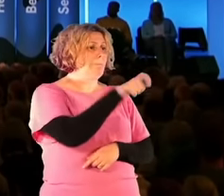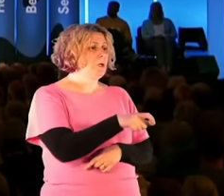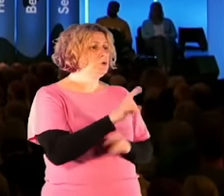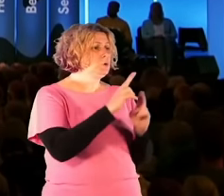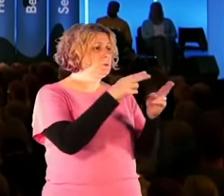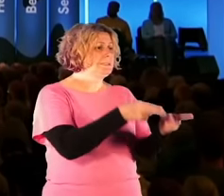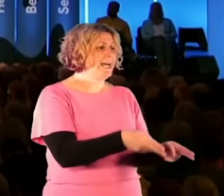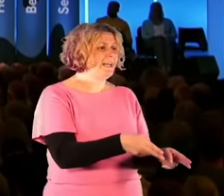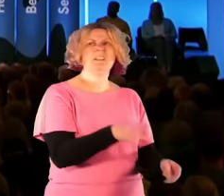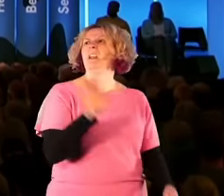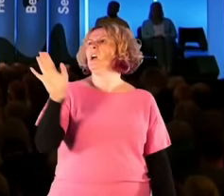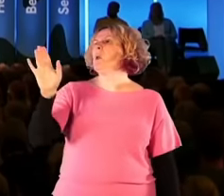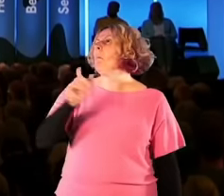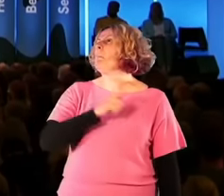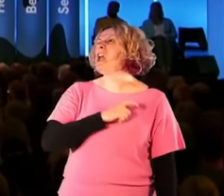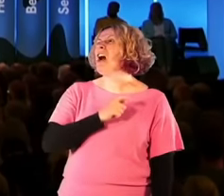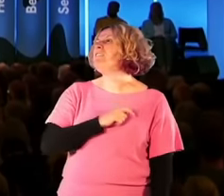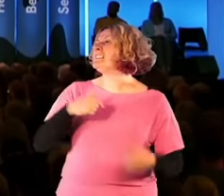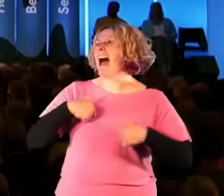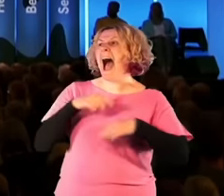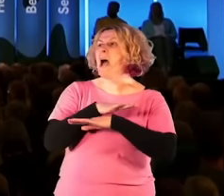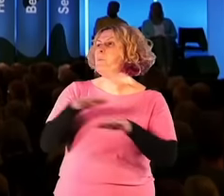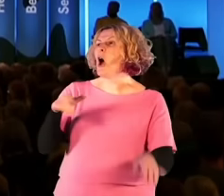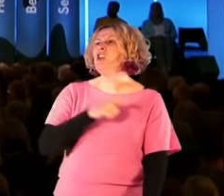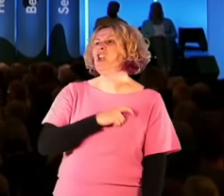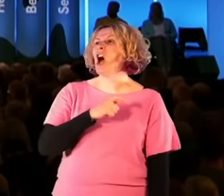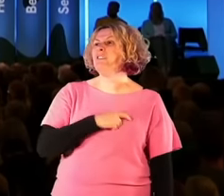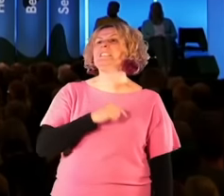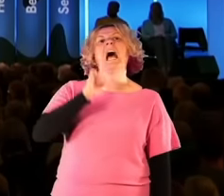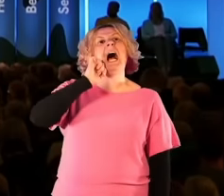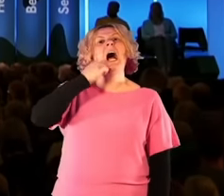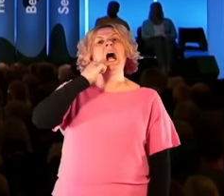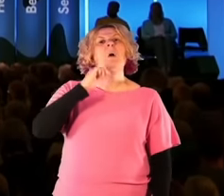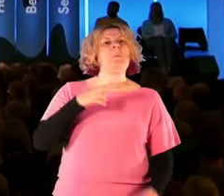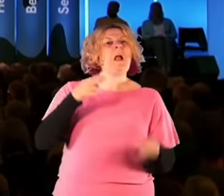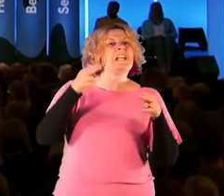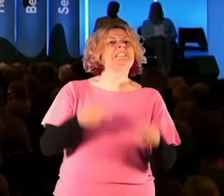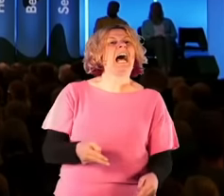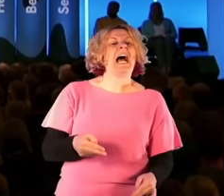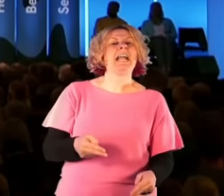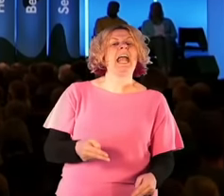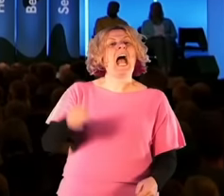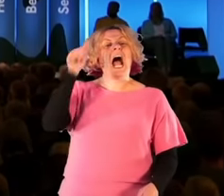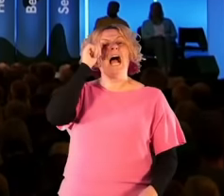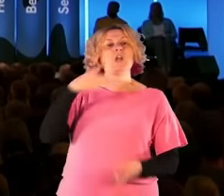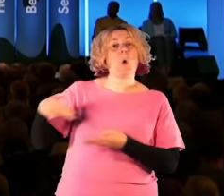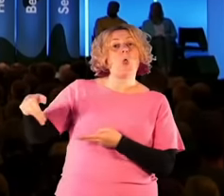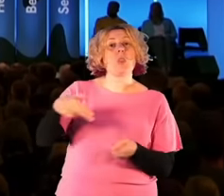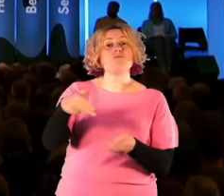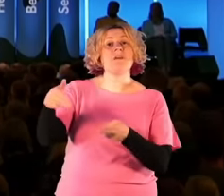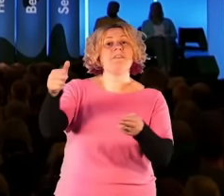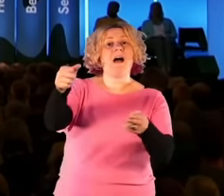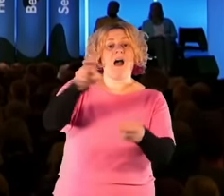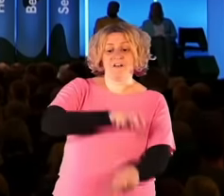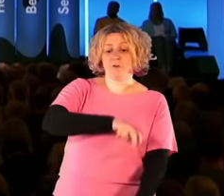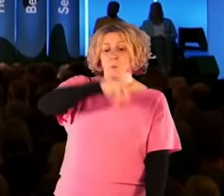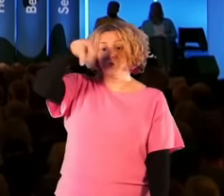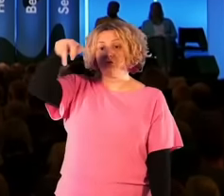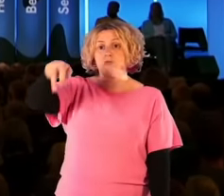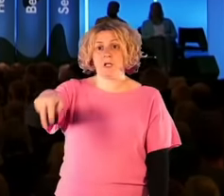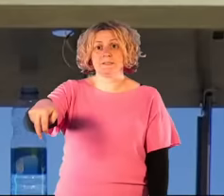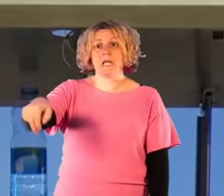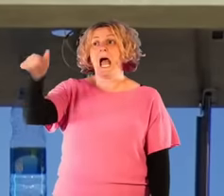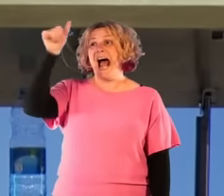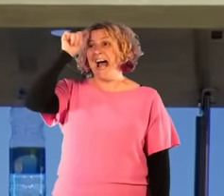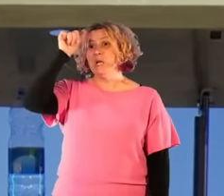be nervous. I'm not. I know I've got to die. I've got to cross the river. And I know that the river is cold and it's dark and it's deep. And I've never been